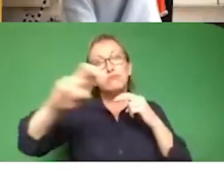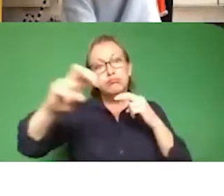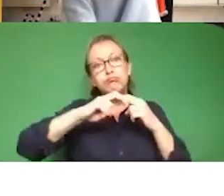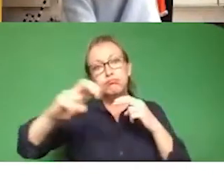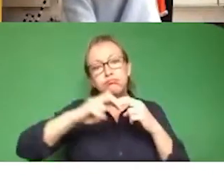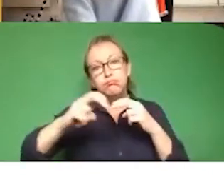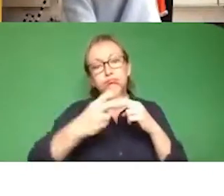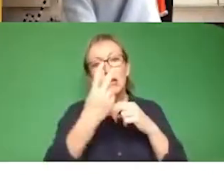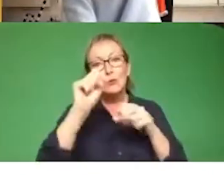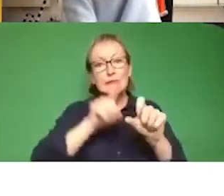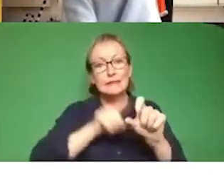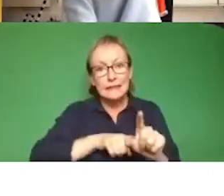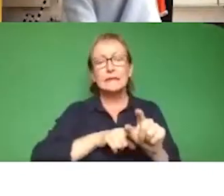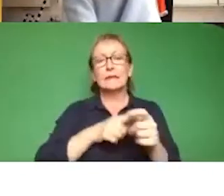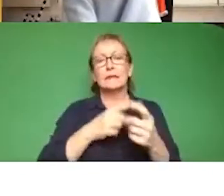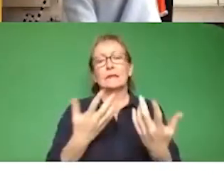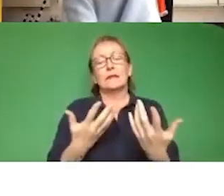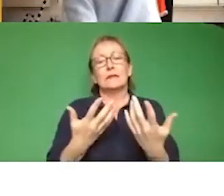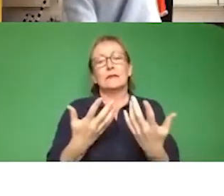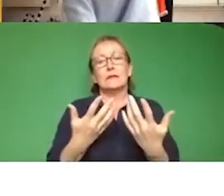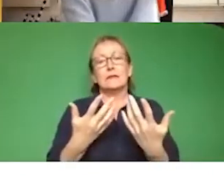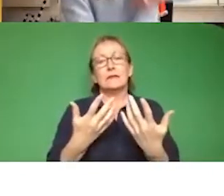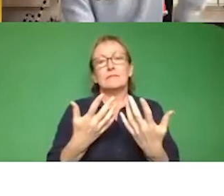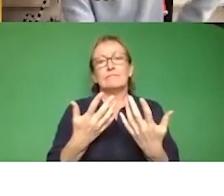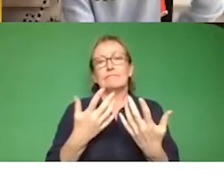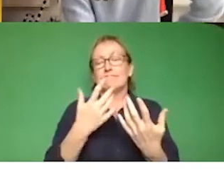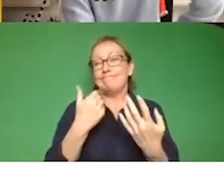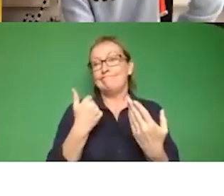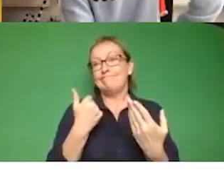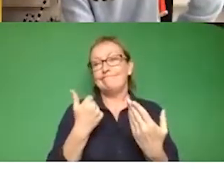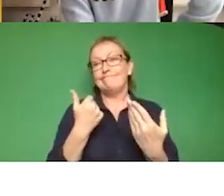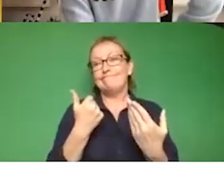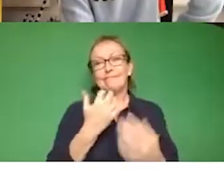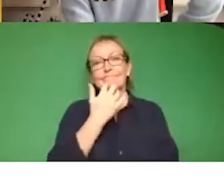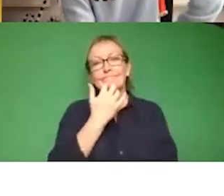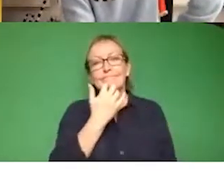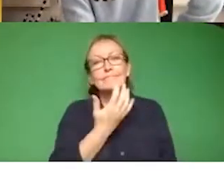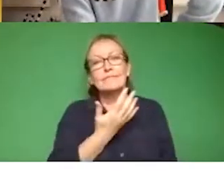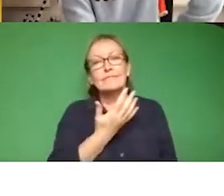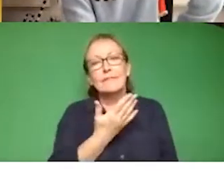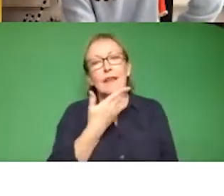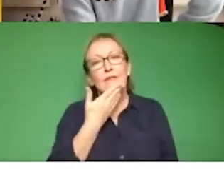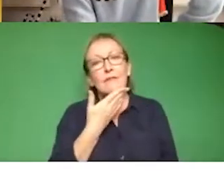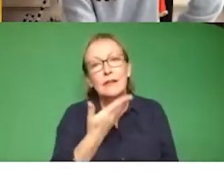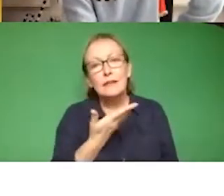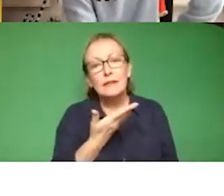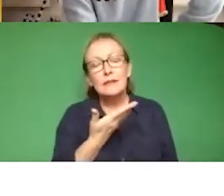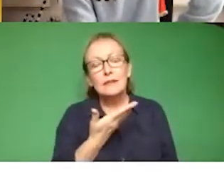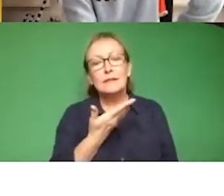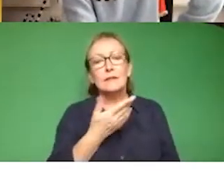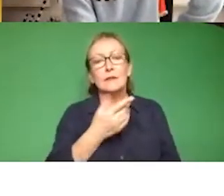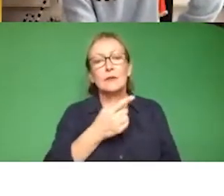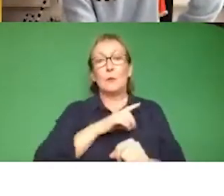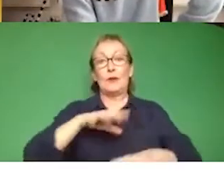and I think one can only do so much of that, and that was really the reason to start La